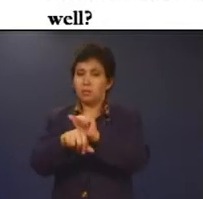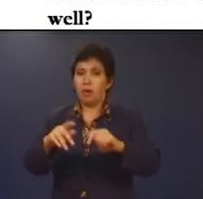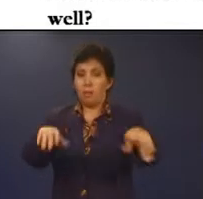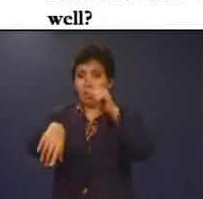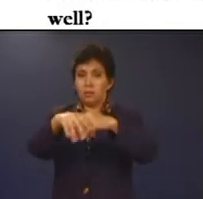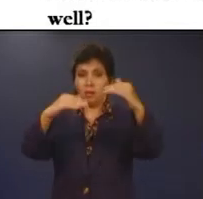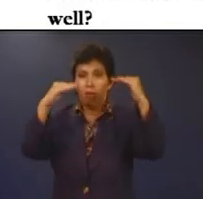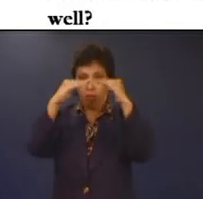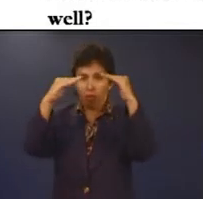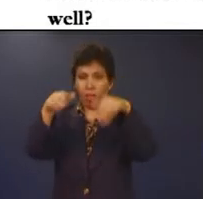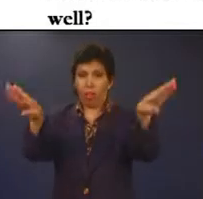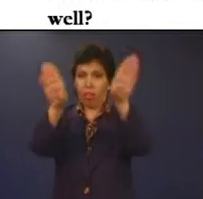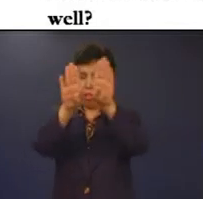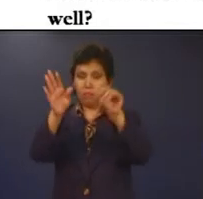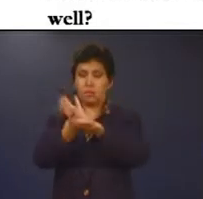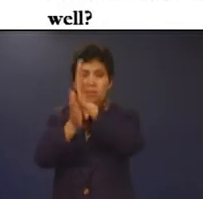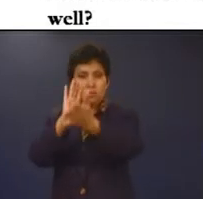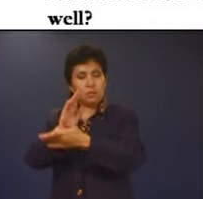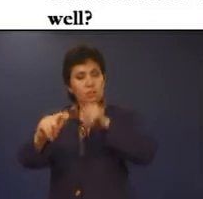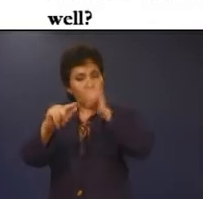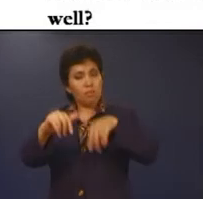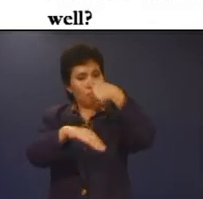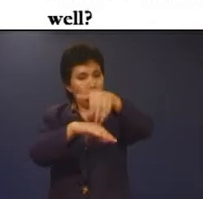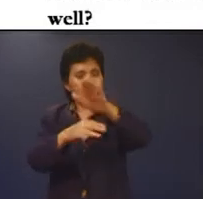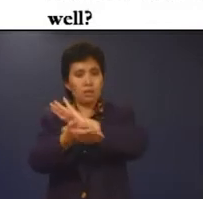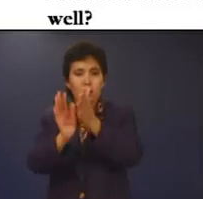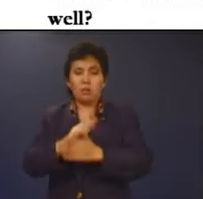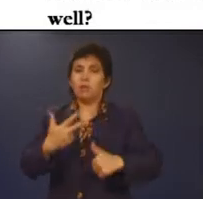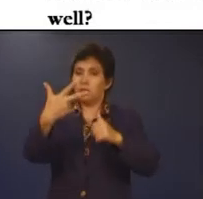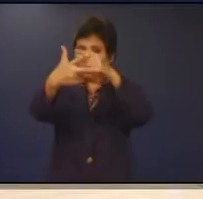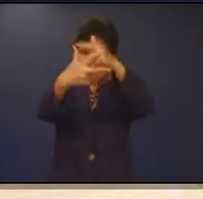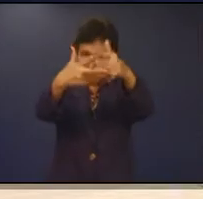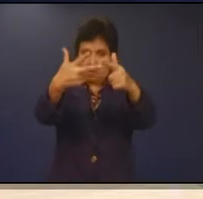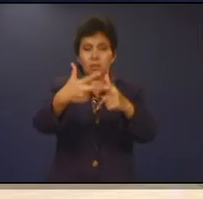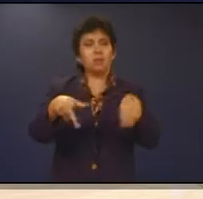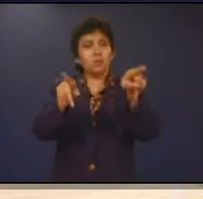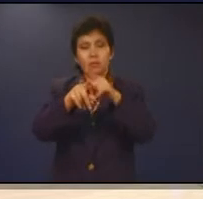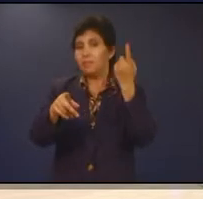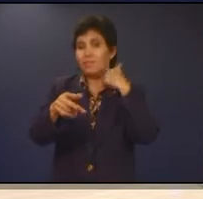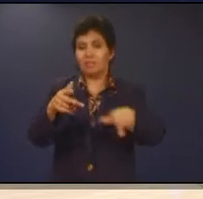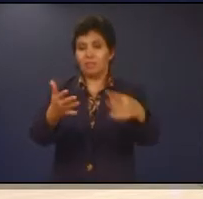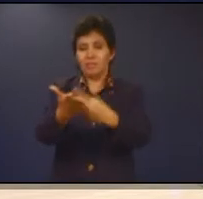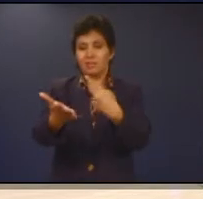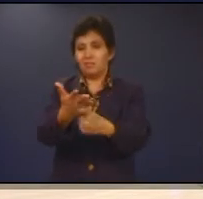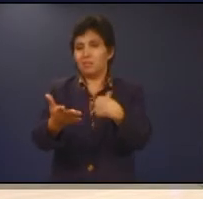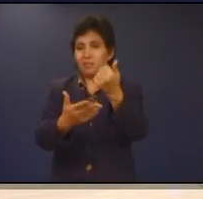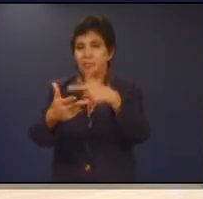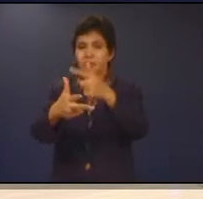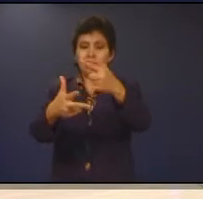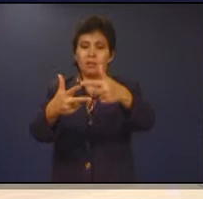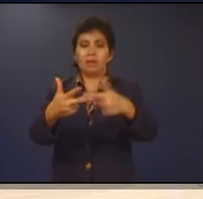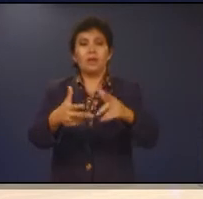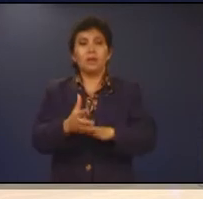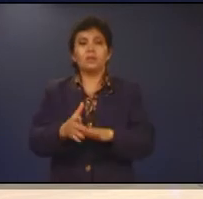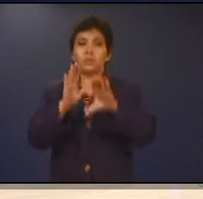can't straight away make the conclusion or whether he is at fault or not. So we use 3 dimensions as we have discussed just now. Okay,